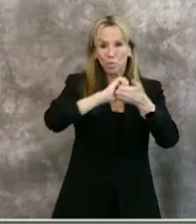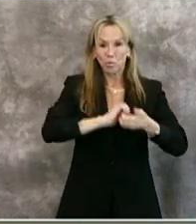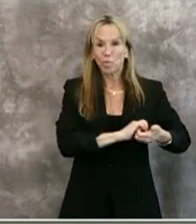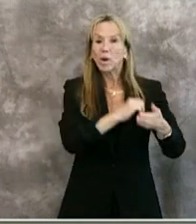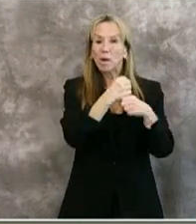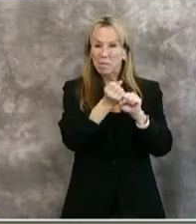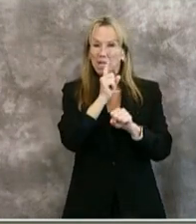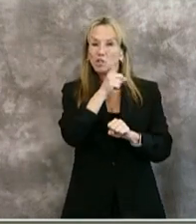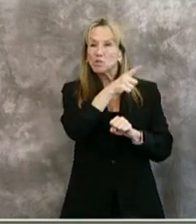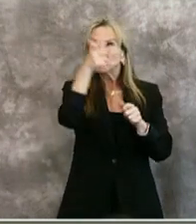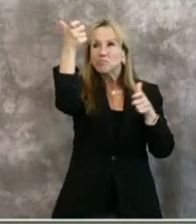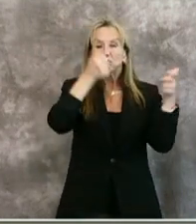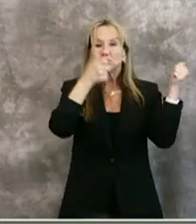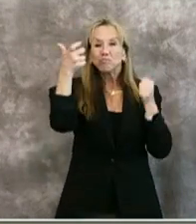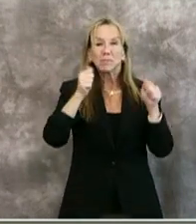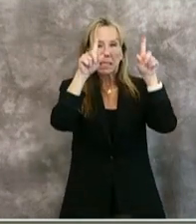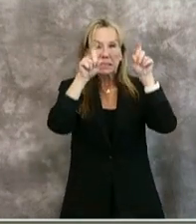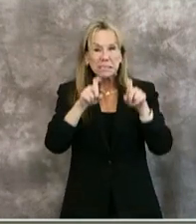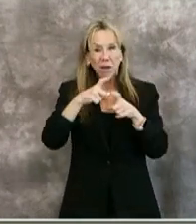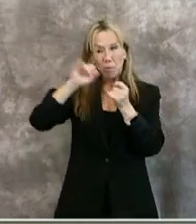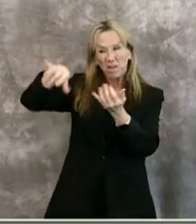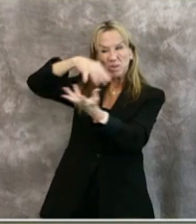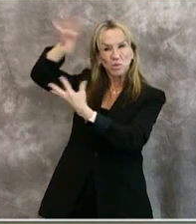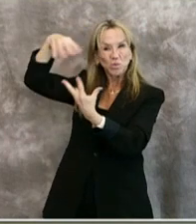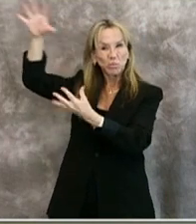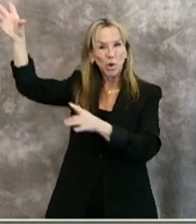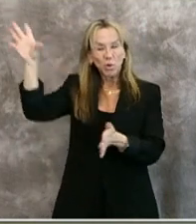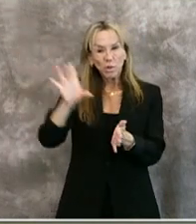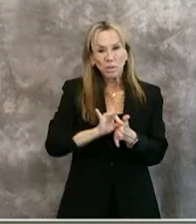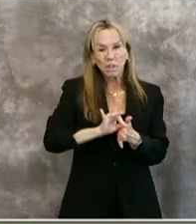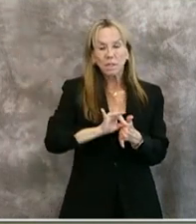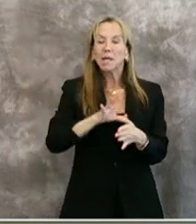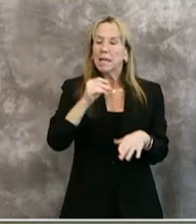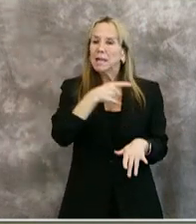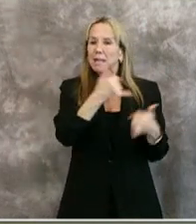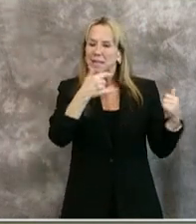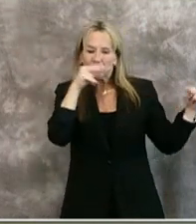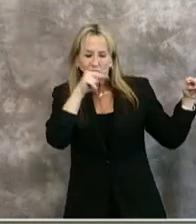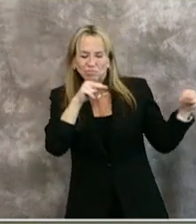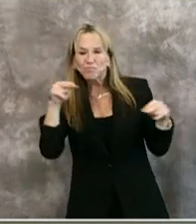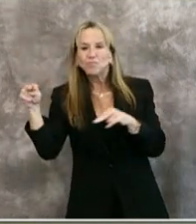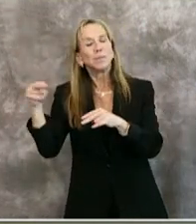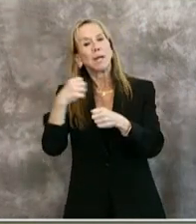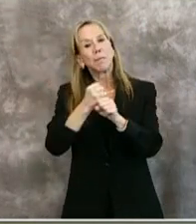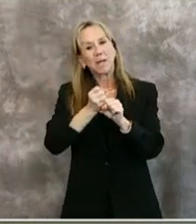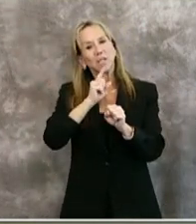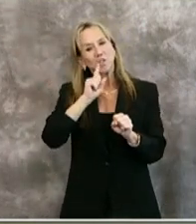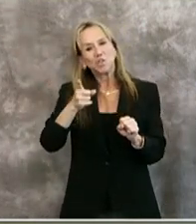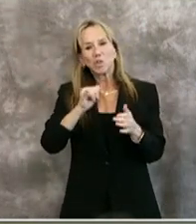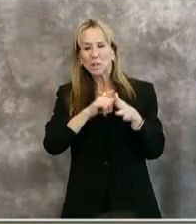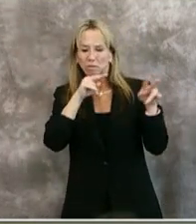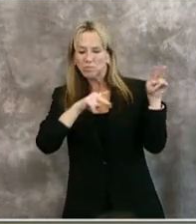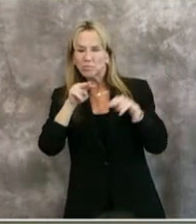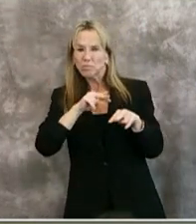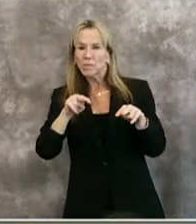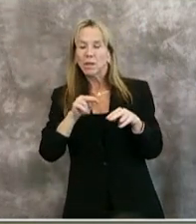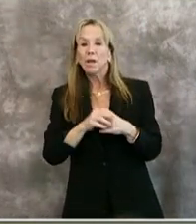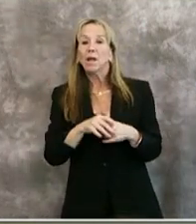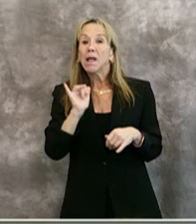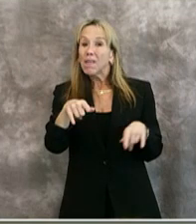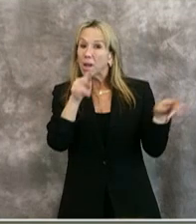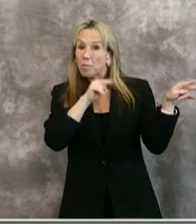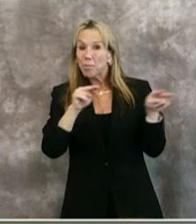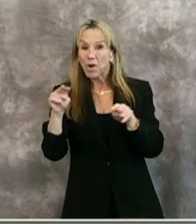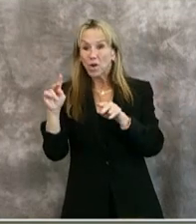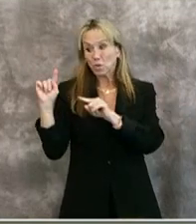matter from the smoke at a downtown air monitoring station at Sherman Elementary. The monitoring that's been